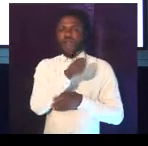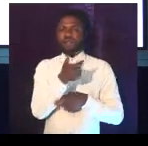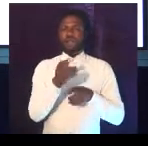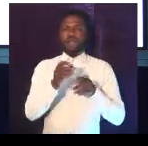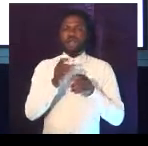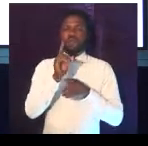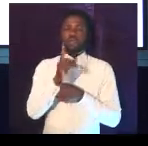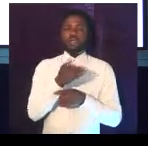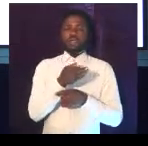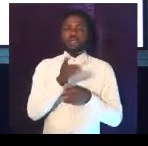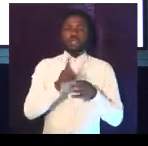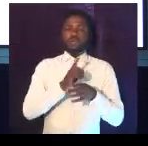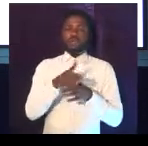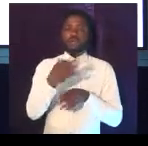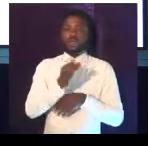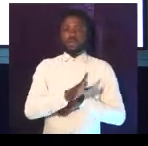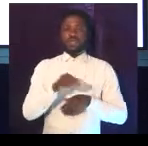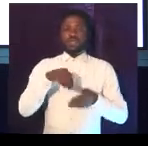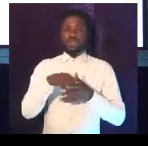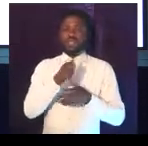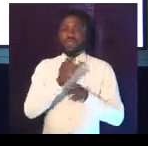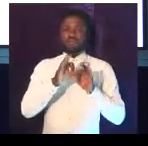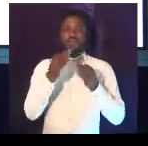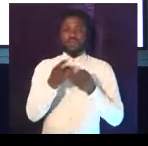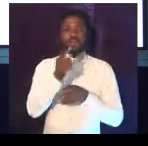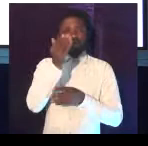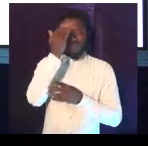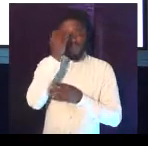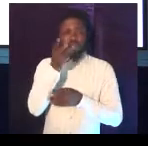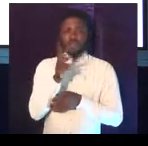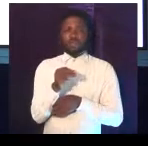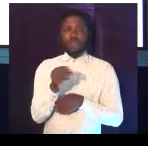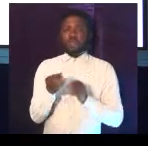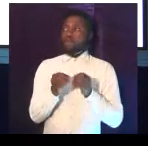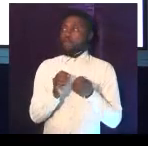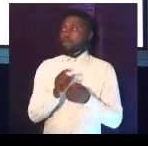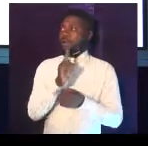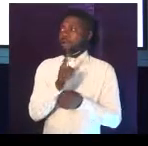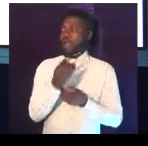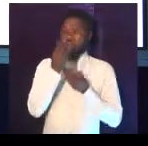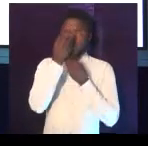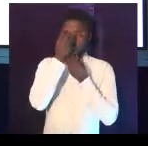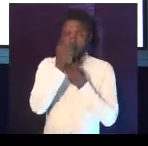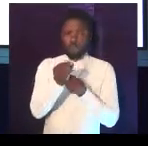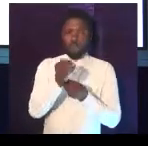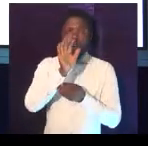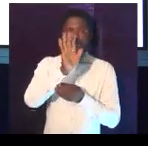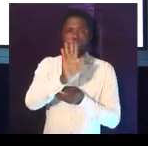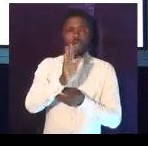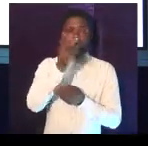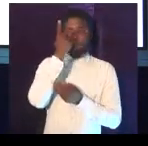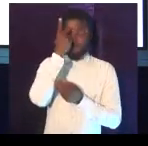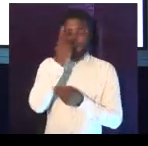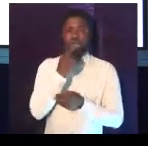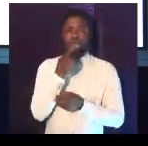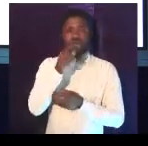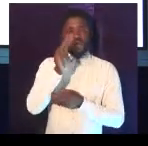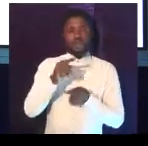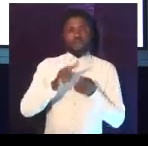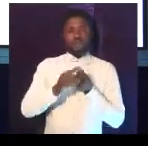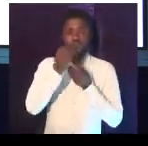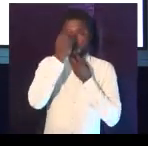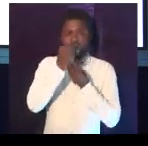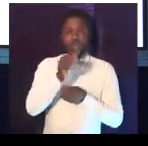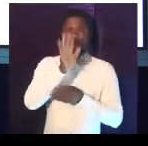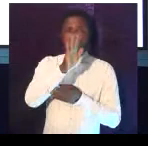This is another one, duties of children in a family. You know them, you know all those duties. One, obey your